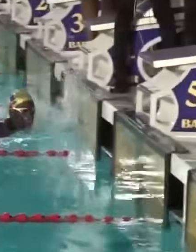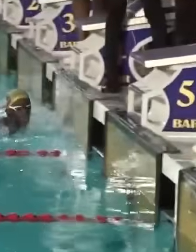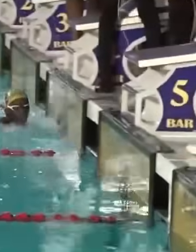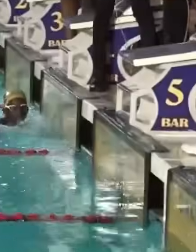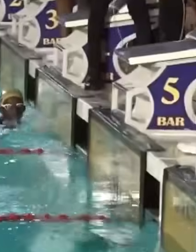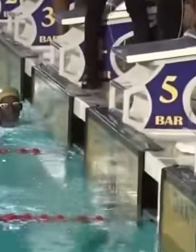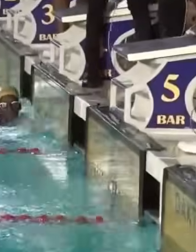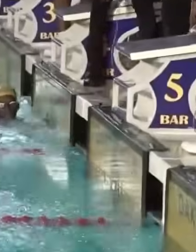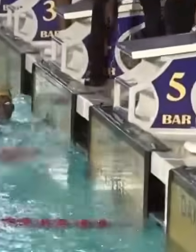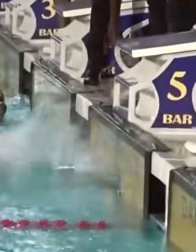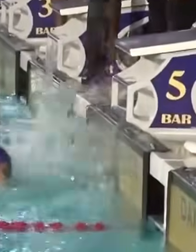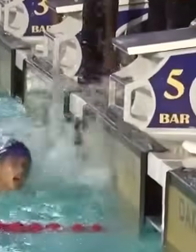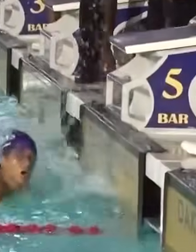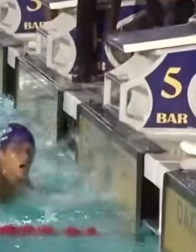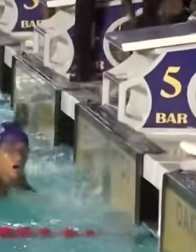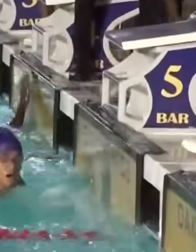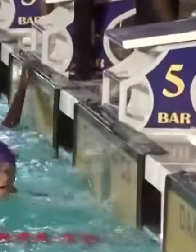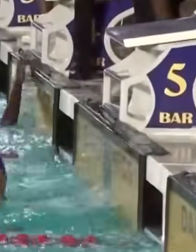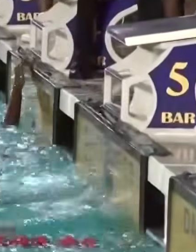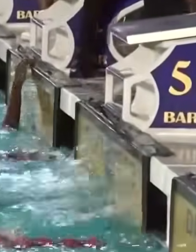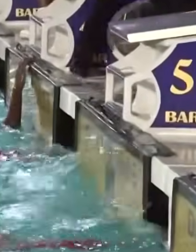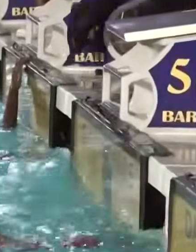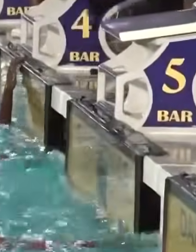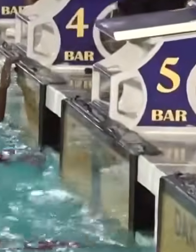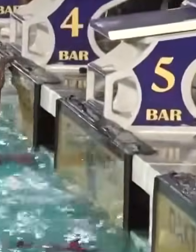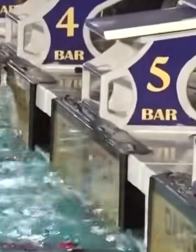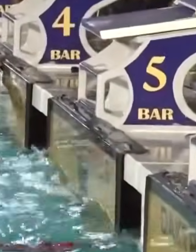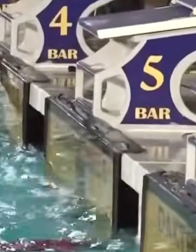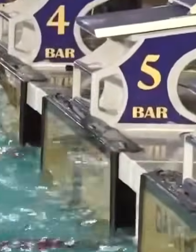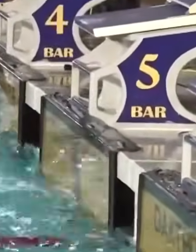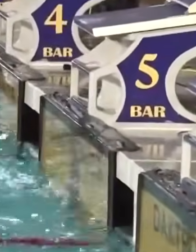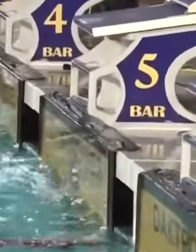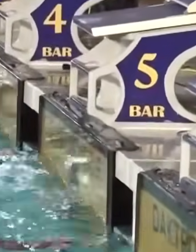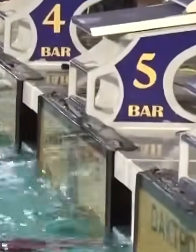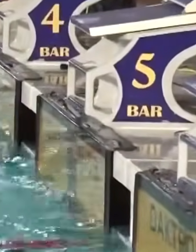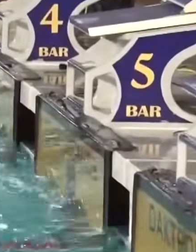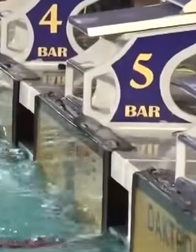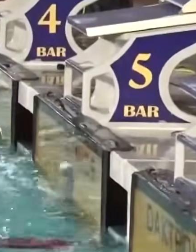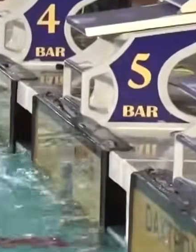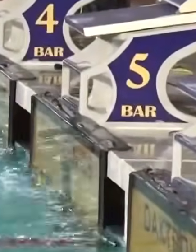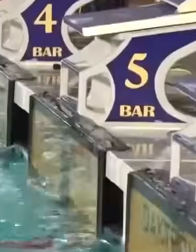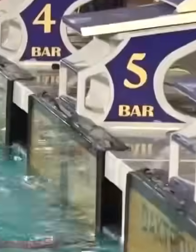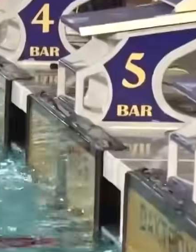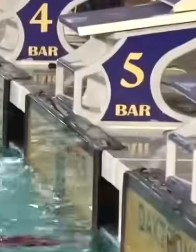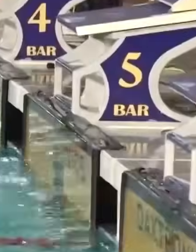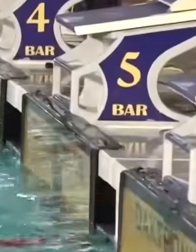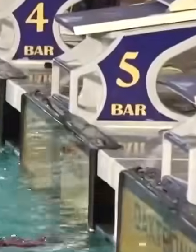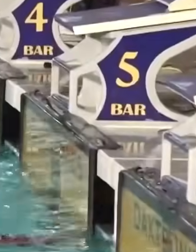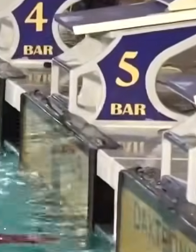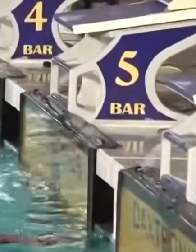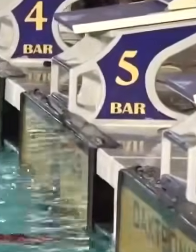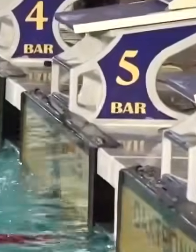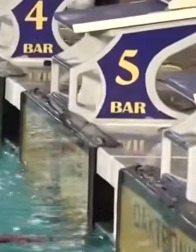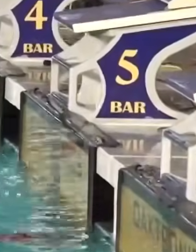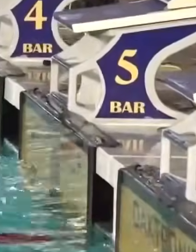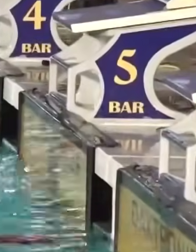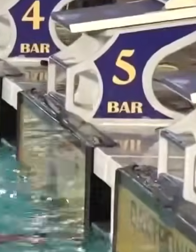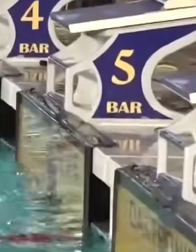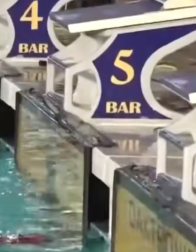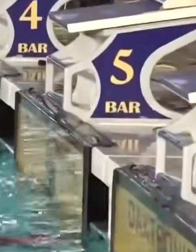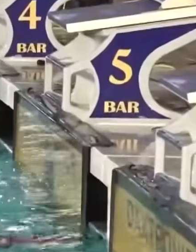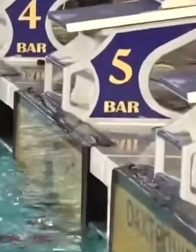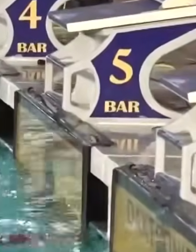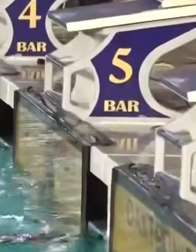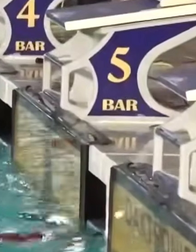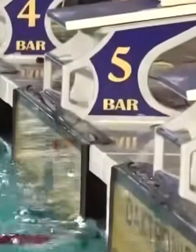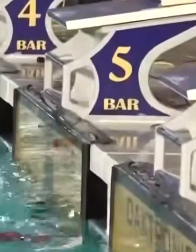Sobers, 4 minutes 35.31 seconds, the winning time. McIntyre in the purple cap contacts the wall for second in